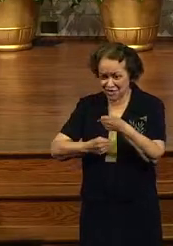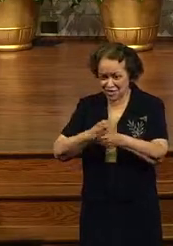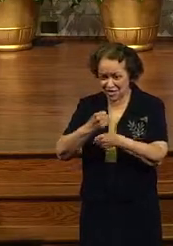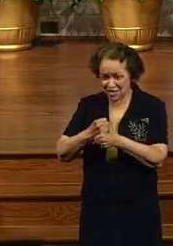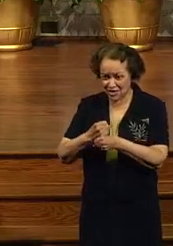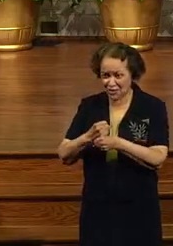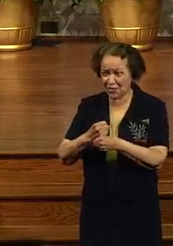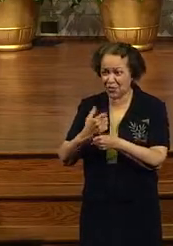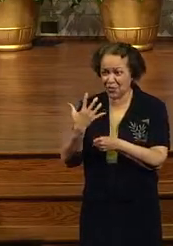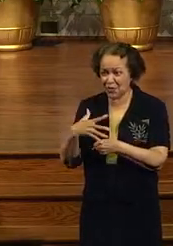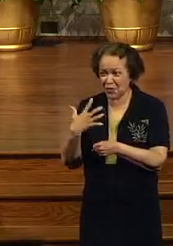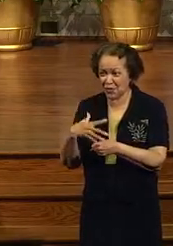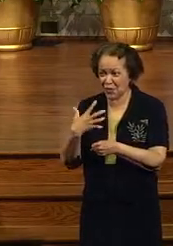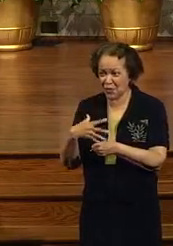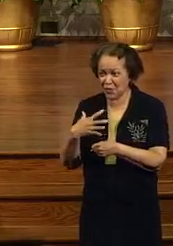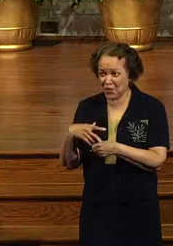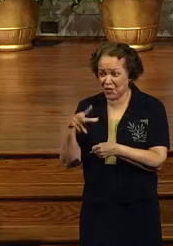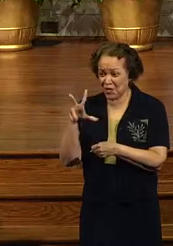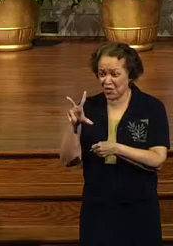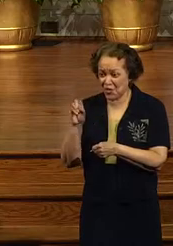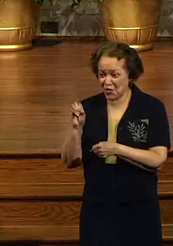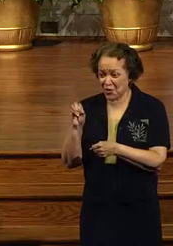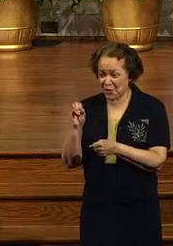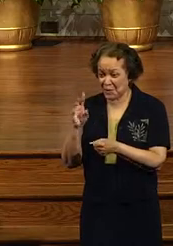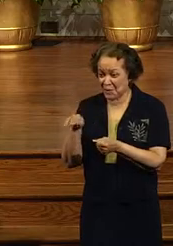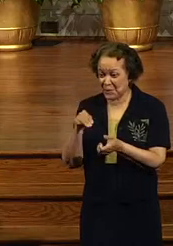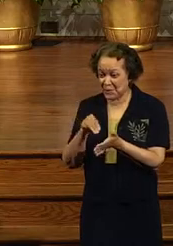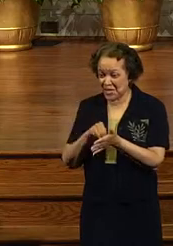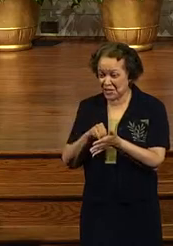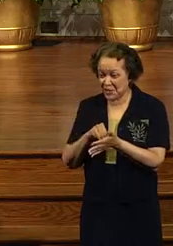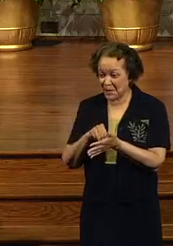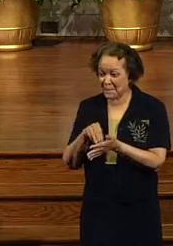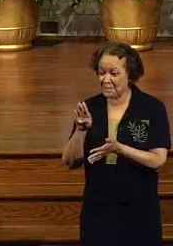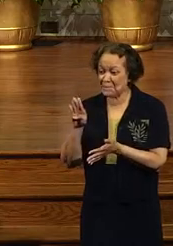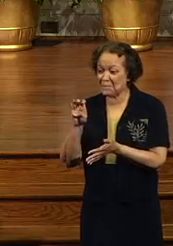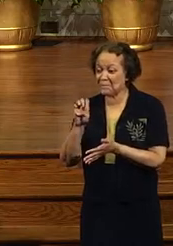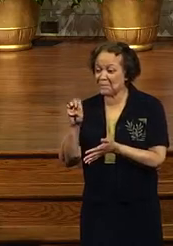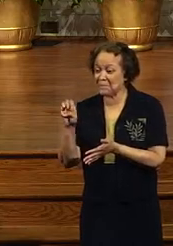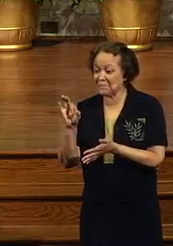30 billion pounds of beef in a year.